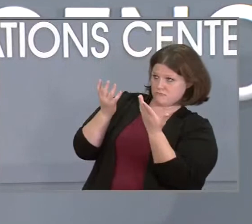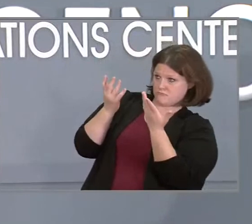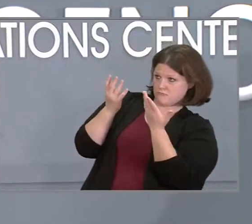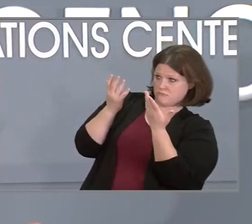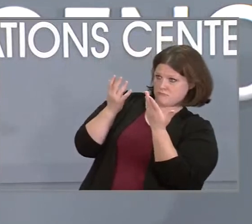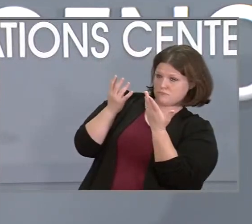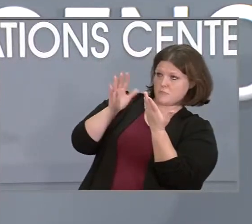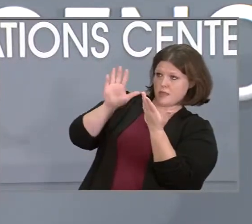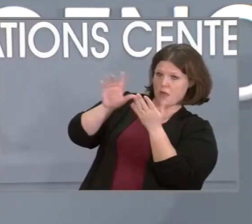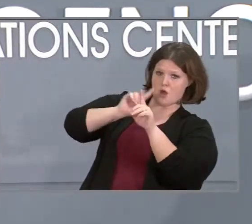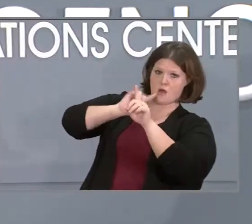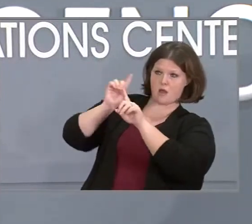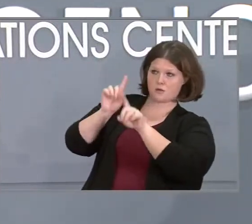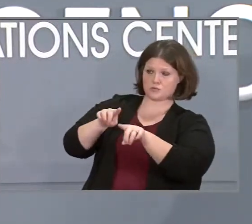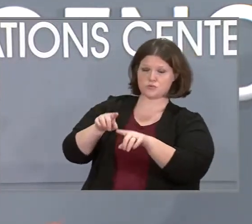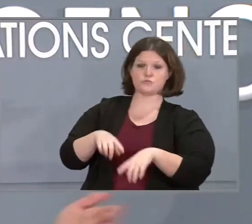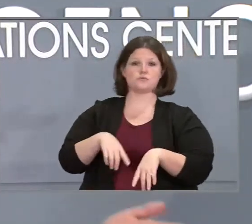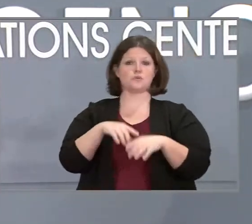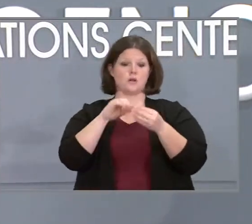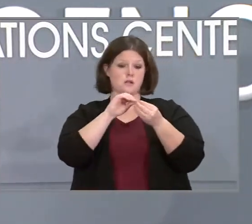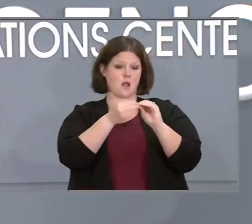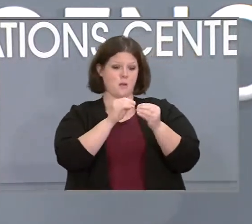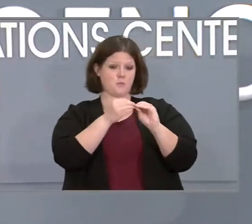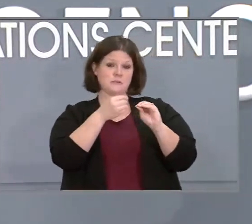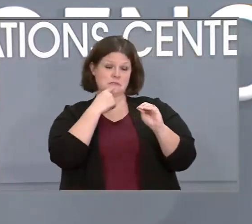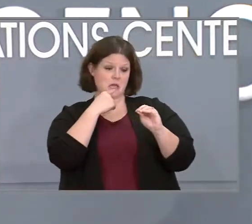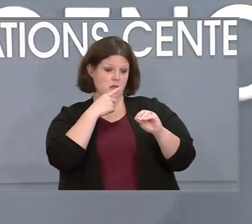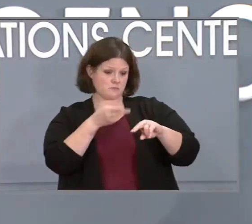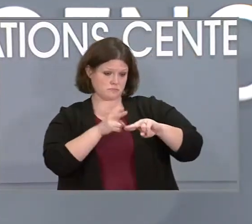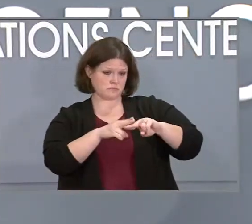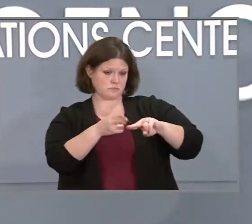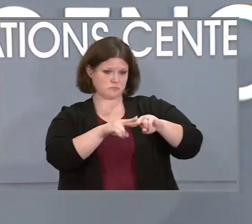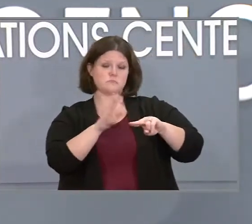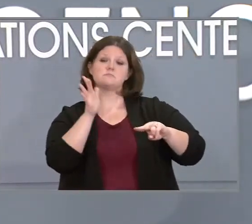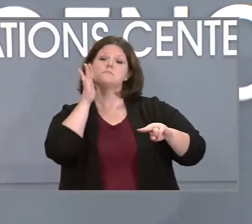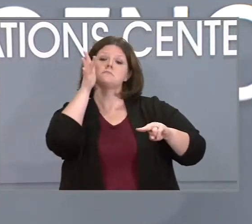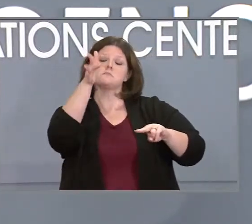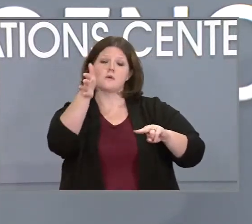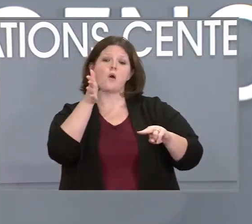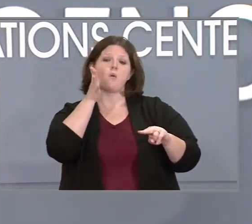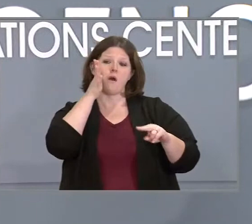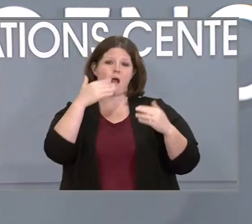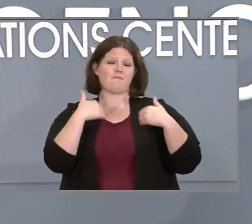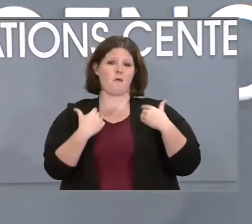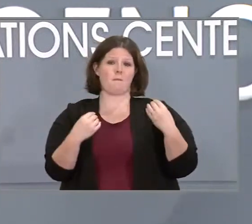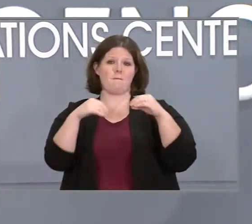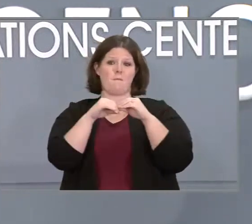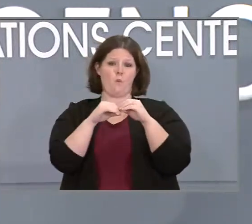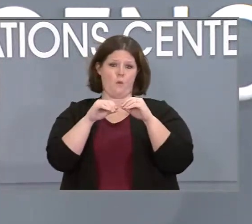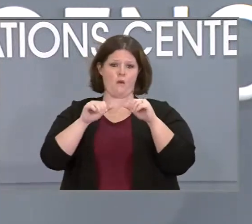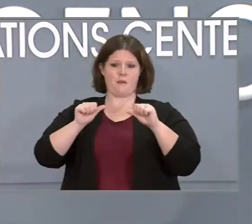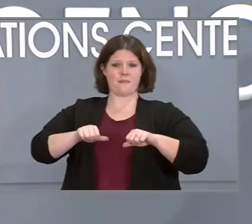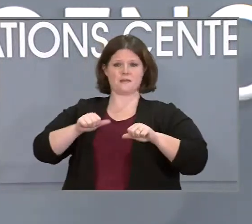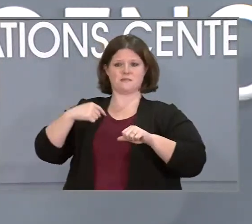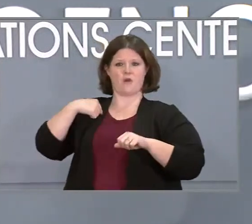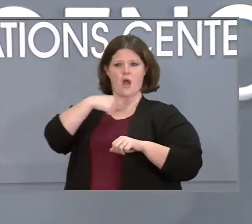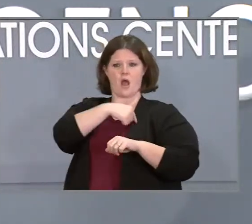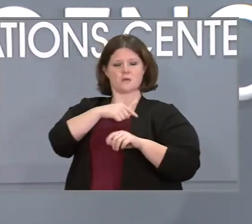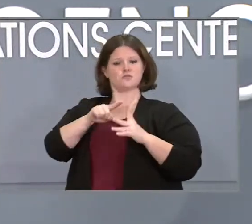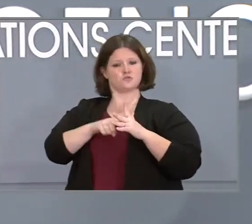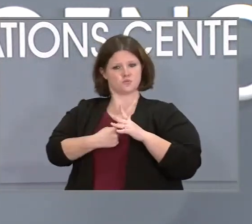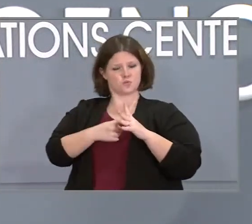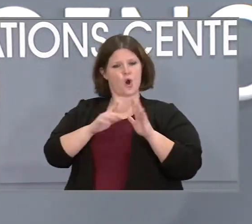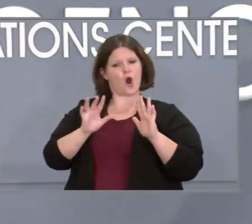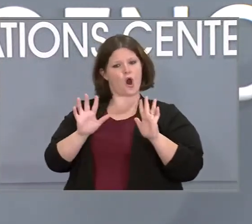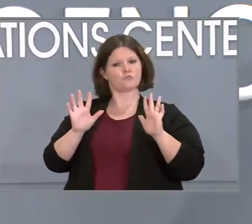says as you do improve out on the horizon, there are opportunities for us to think about stepping that back. But we're